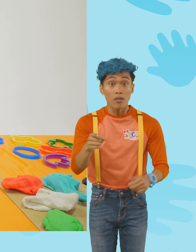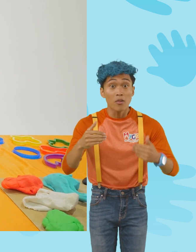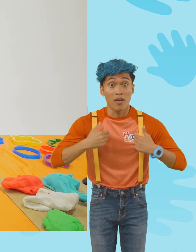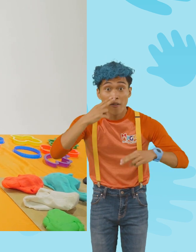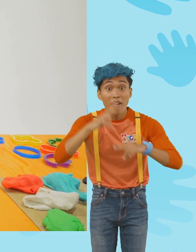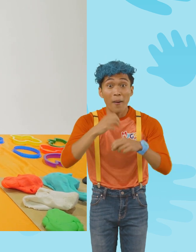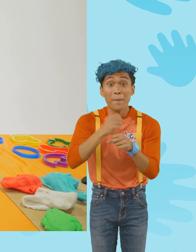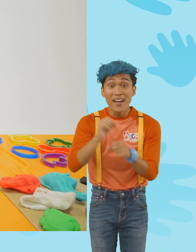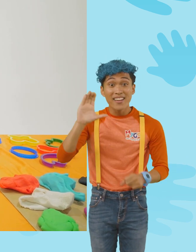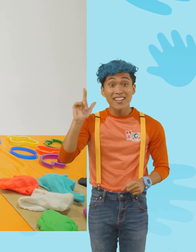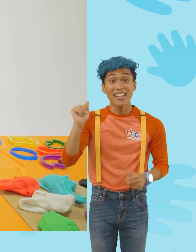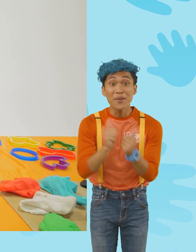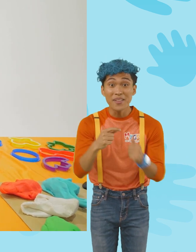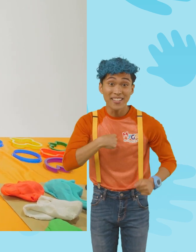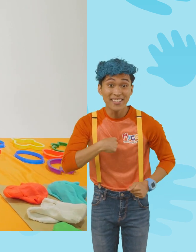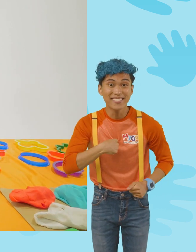you have fun making clay with me?